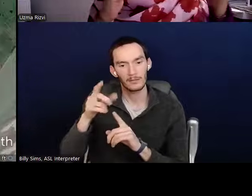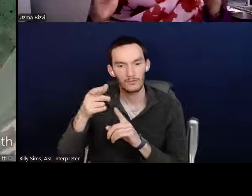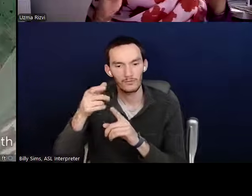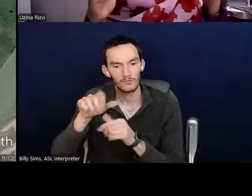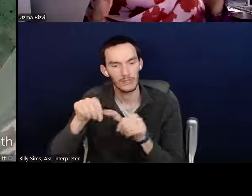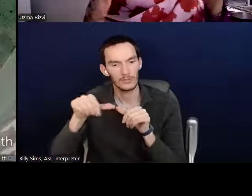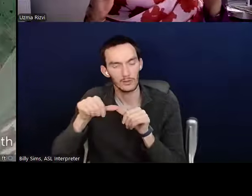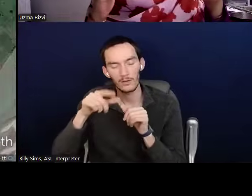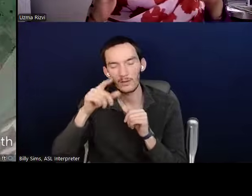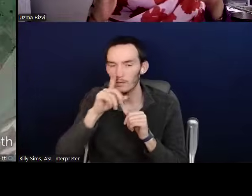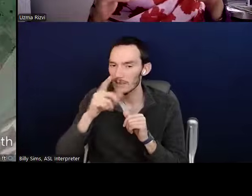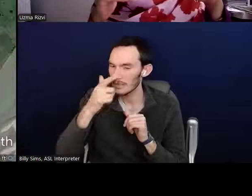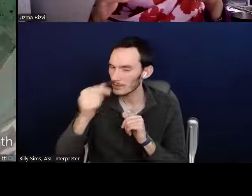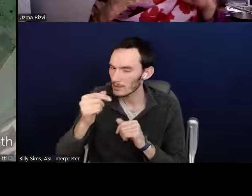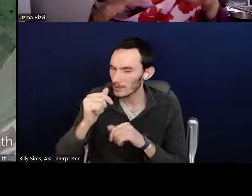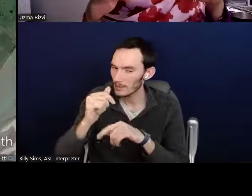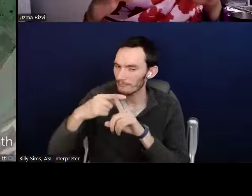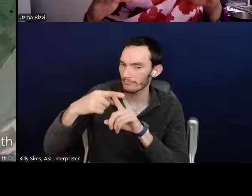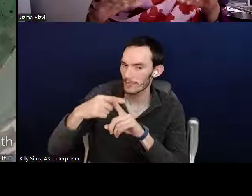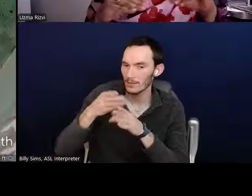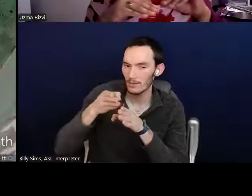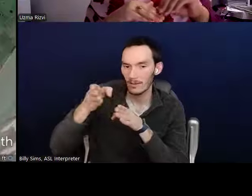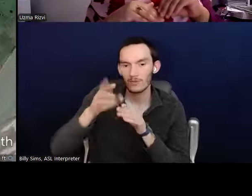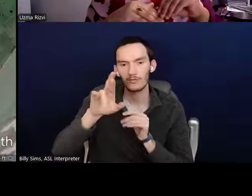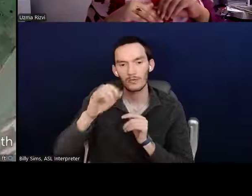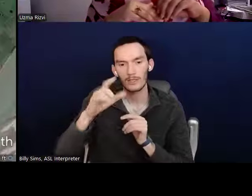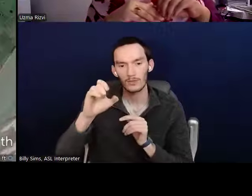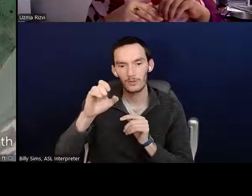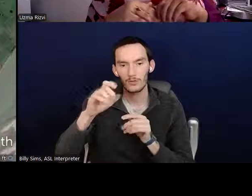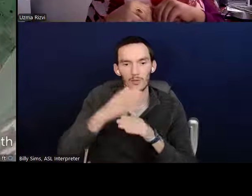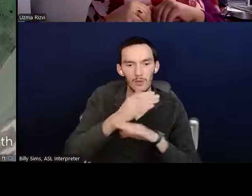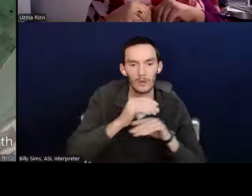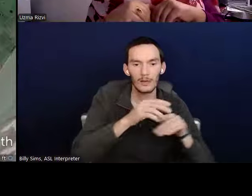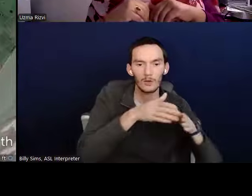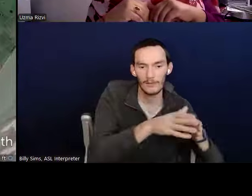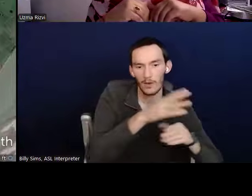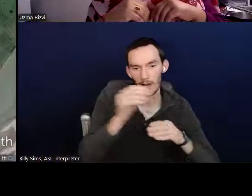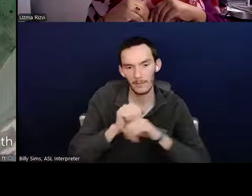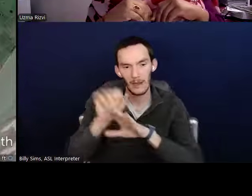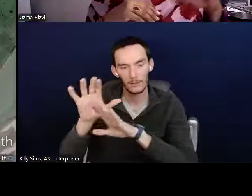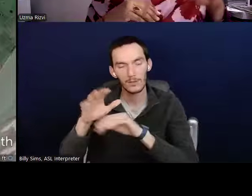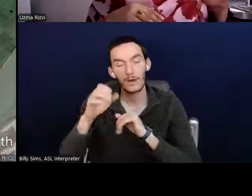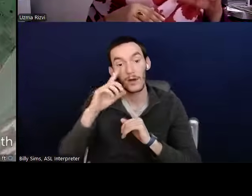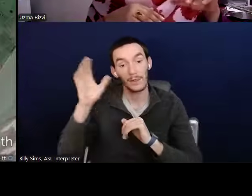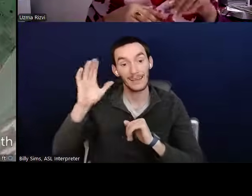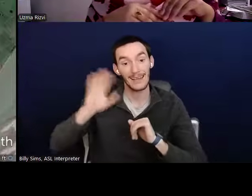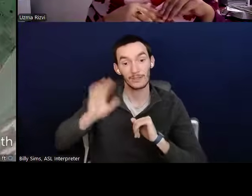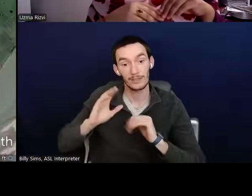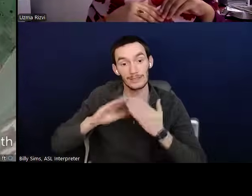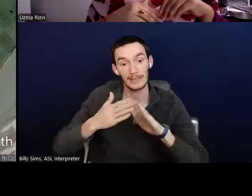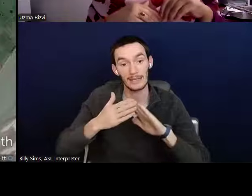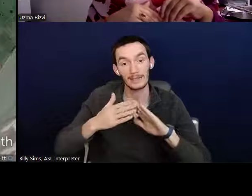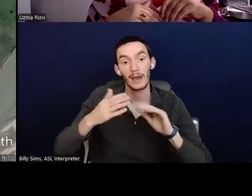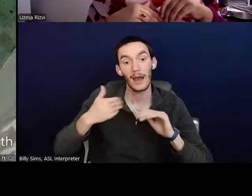situated, really interestingly, on this Pleistocene ridge in the floodplain of the Indus River. The ancient city is situated between the Indus to the west